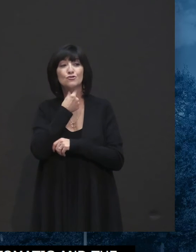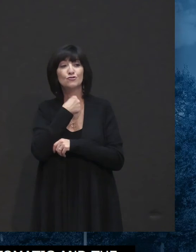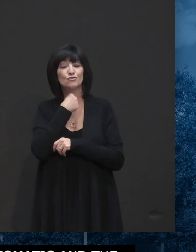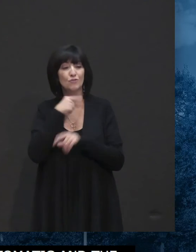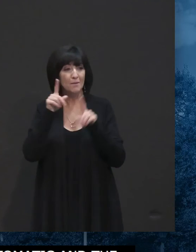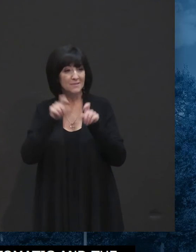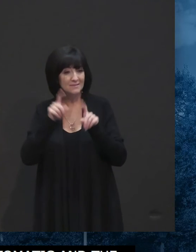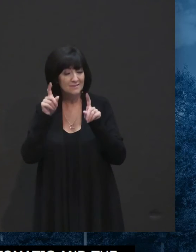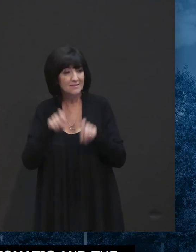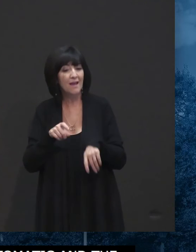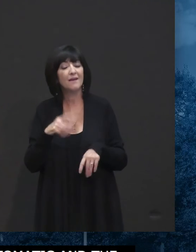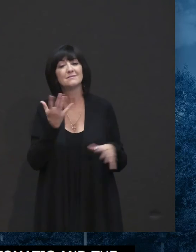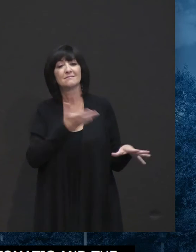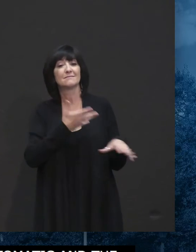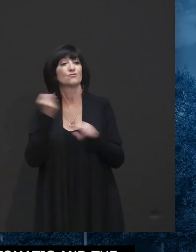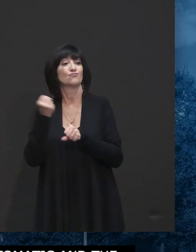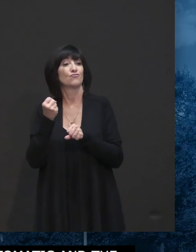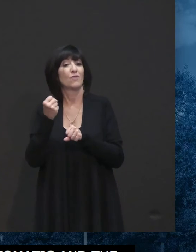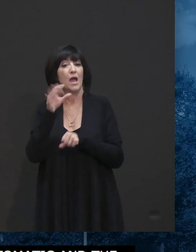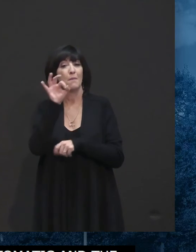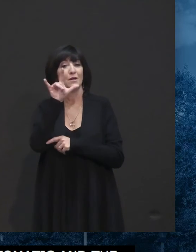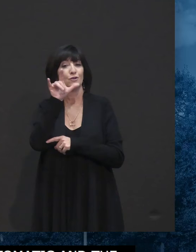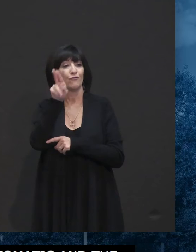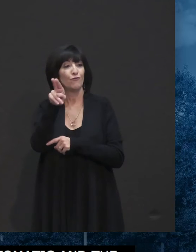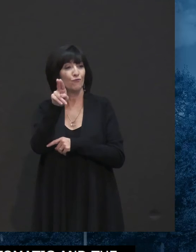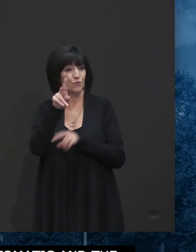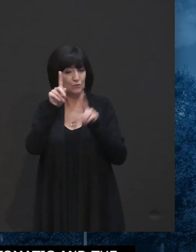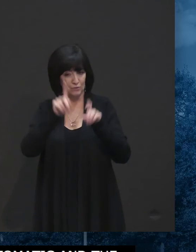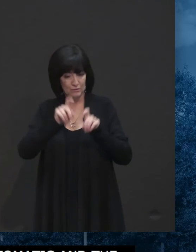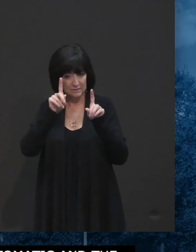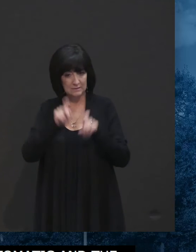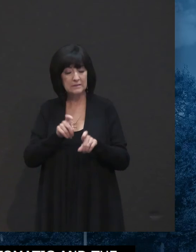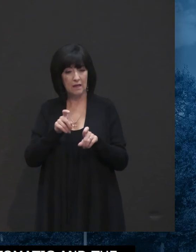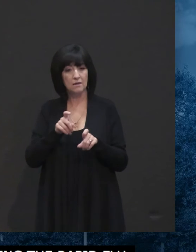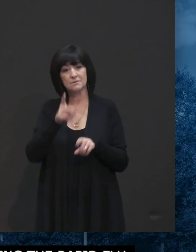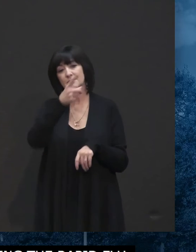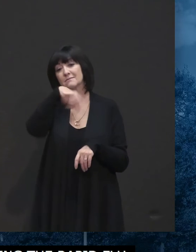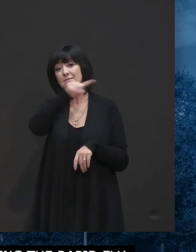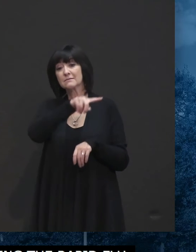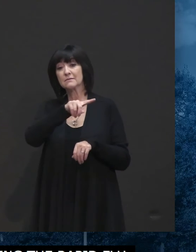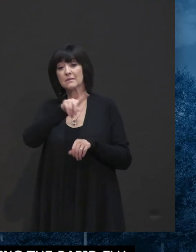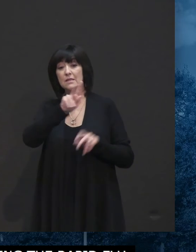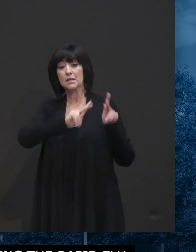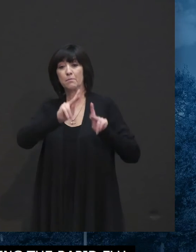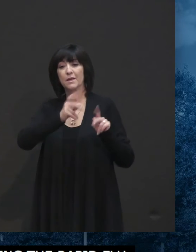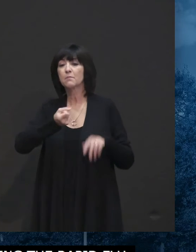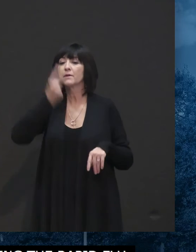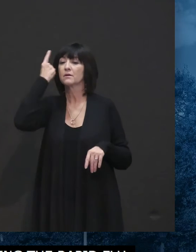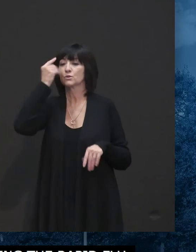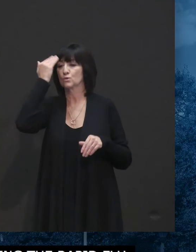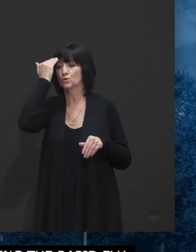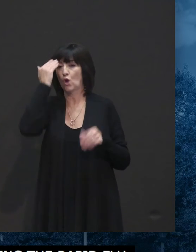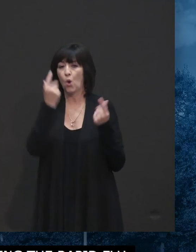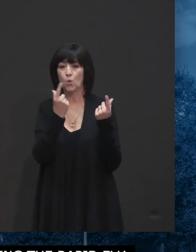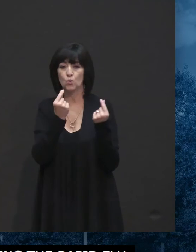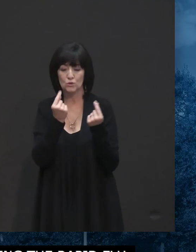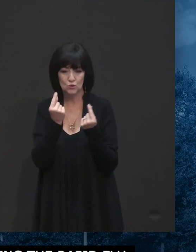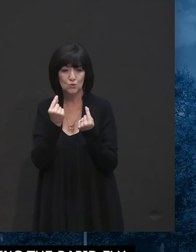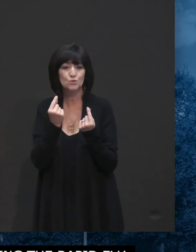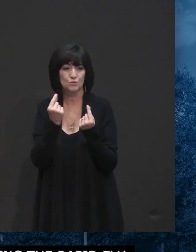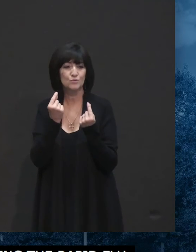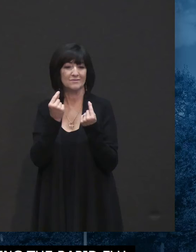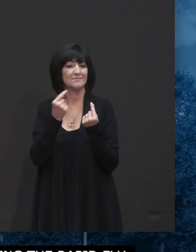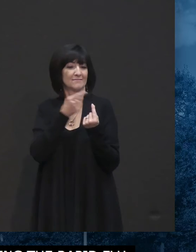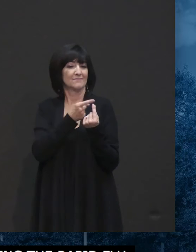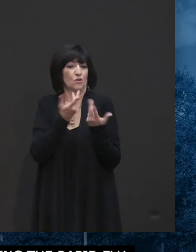false or if it's a positive, they'll understand the protocol and how to back it up. with a PCR test. So we